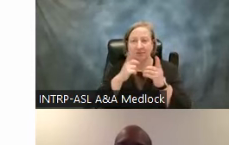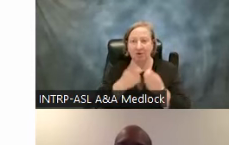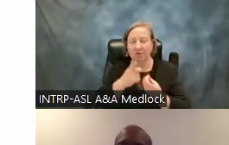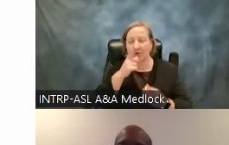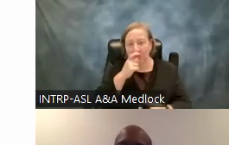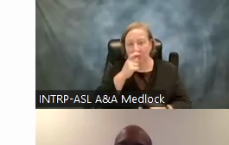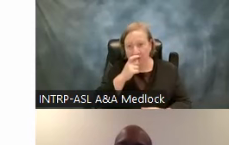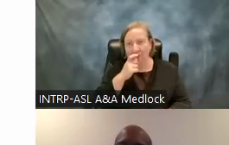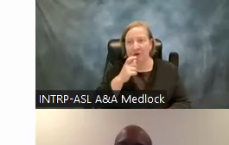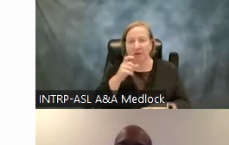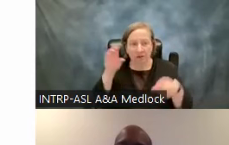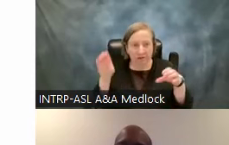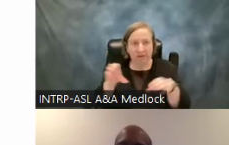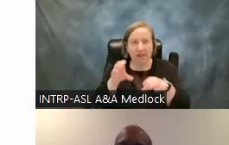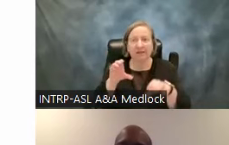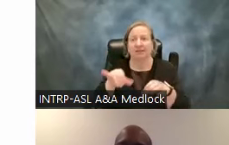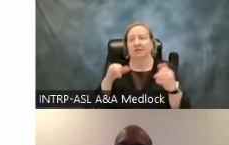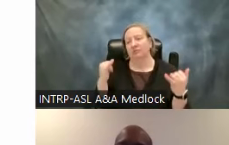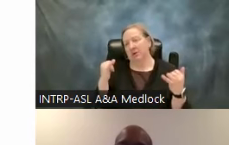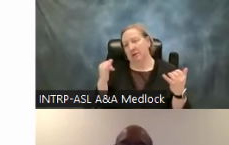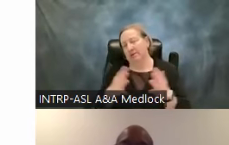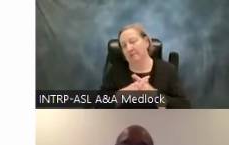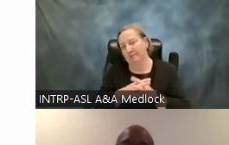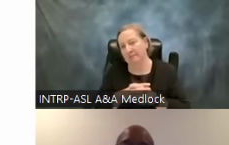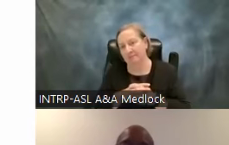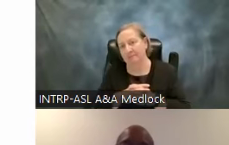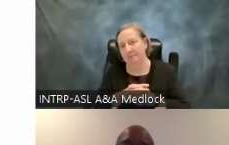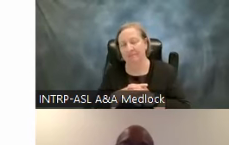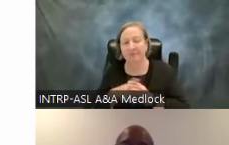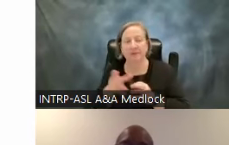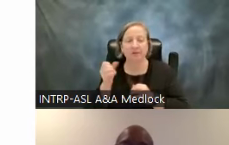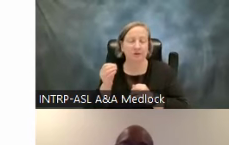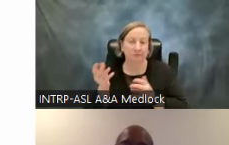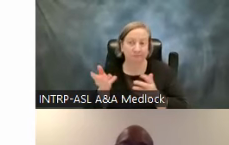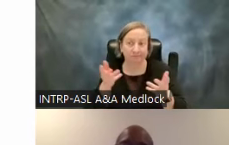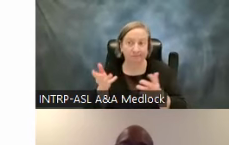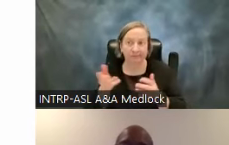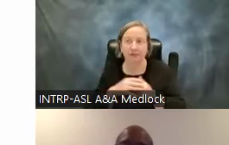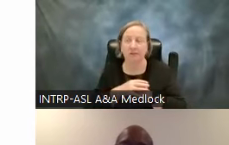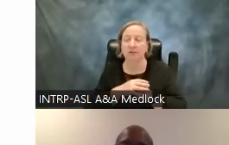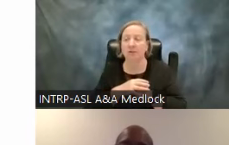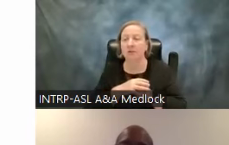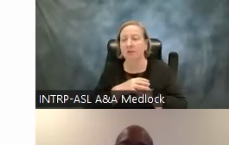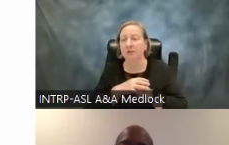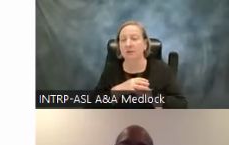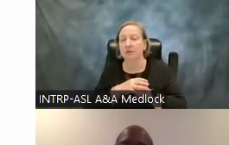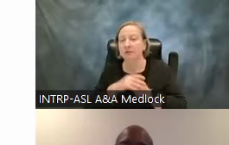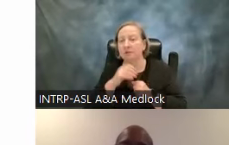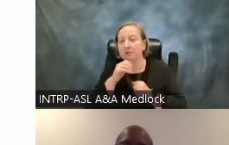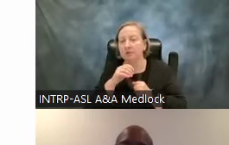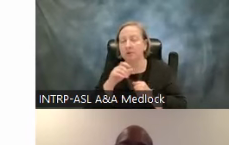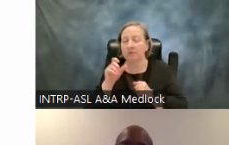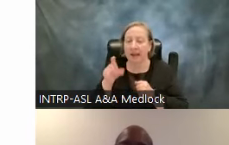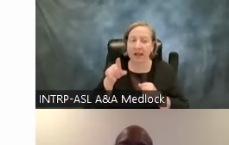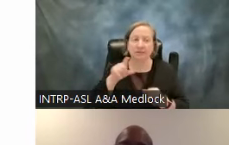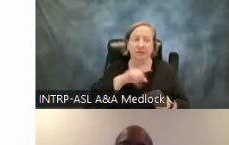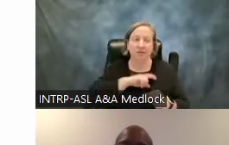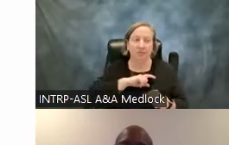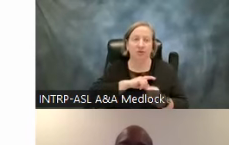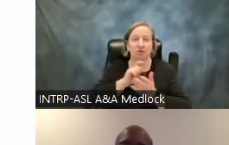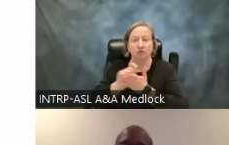actually doing this right now. So not asking the police officers to